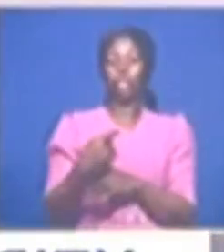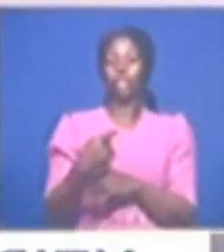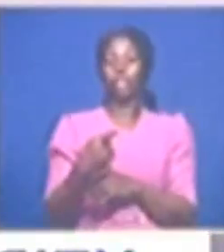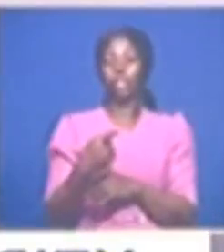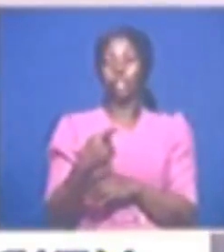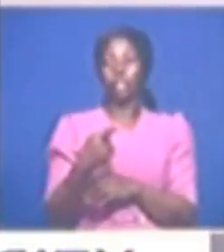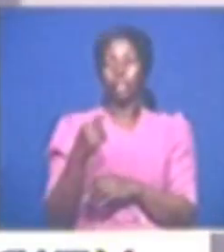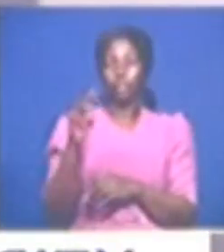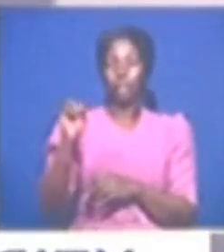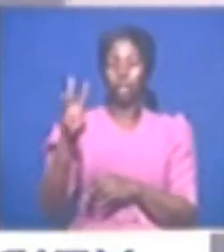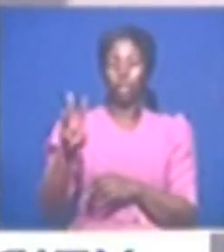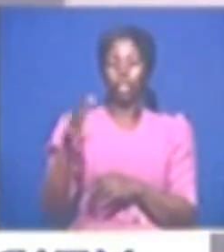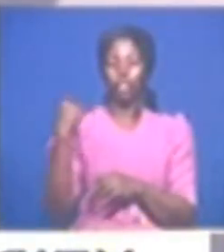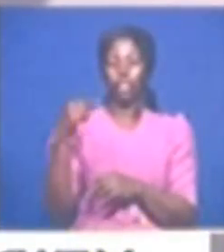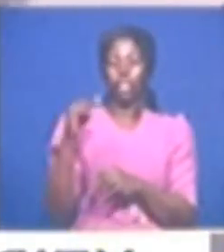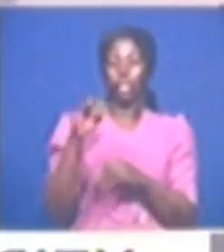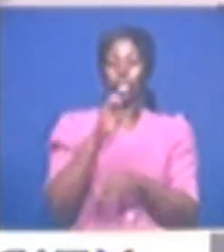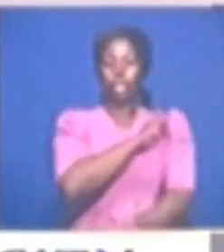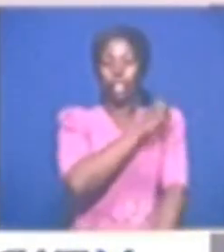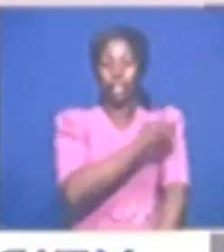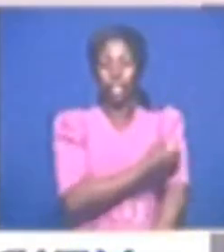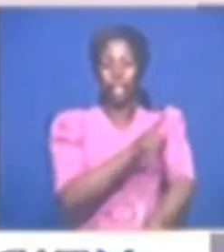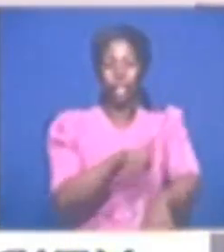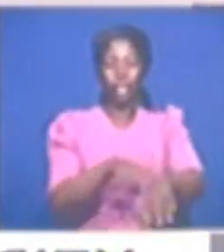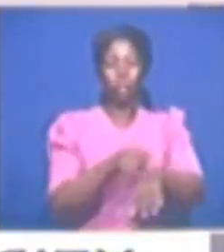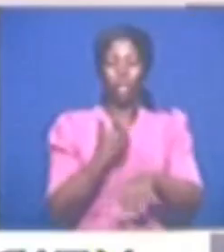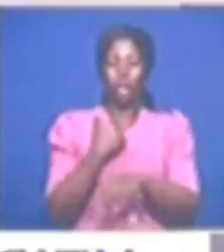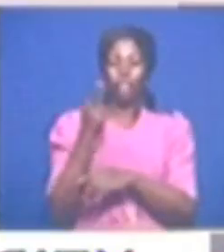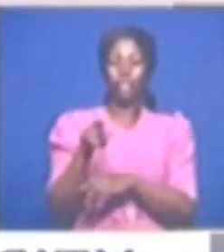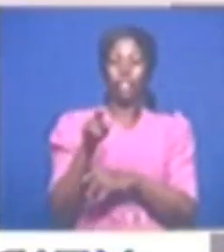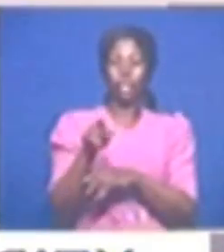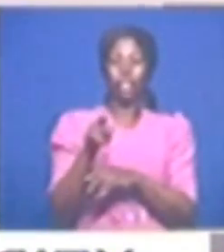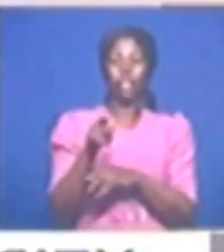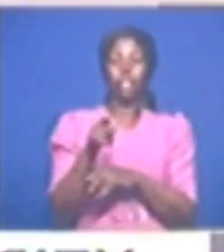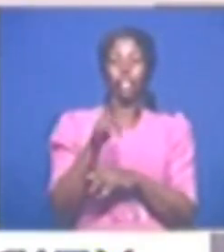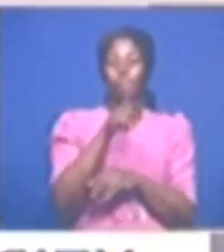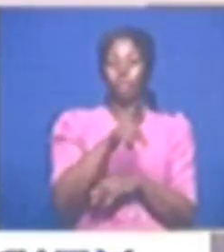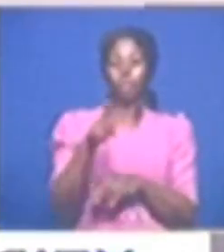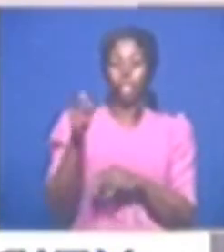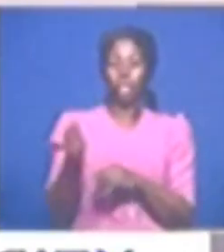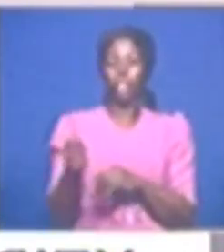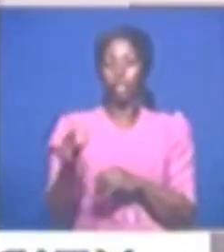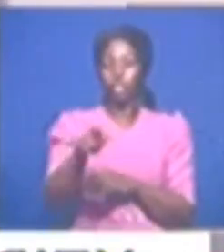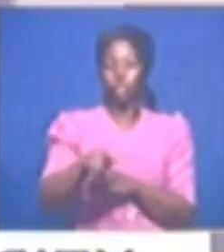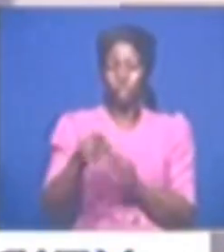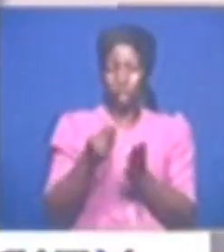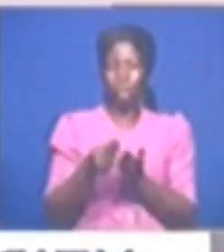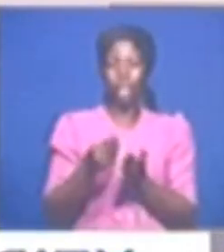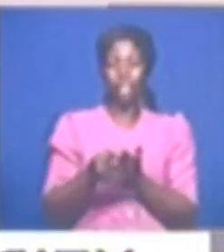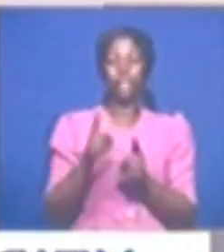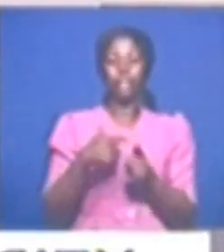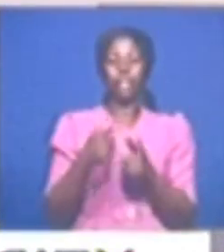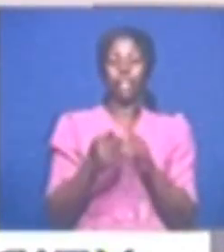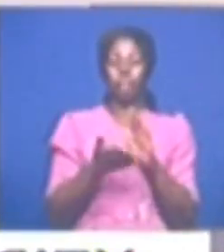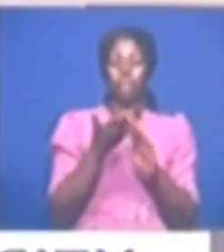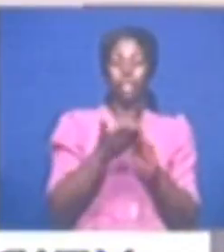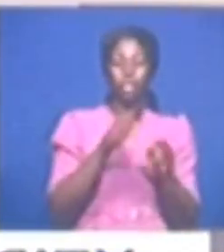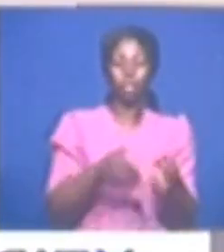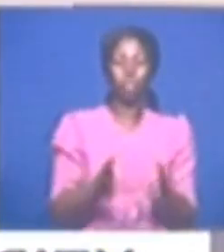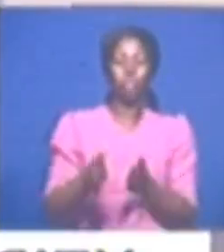Once we have these local currency denominated PPAs, it is an immediate opportunity for our